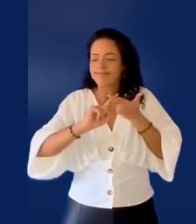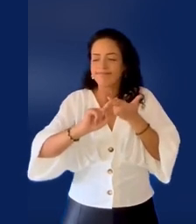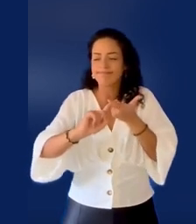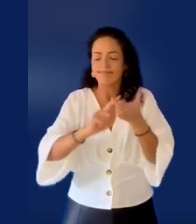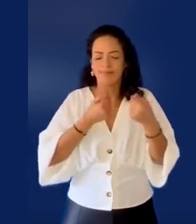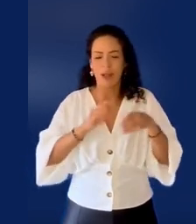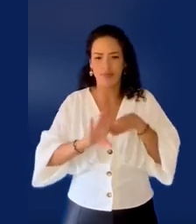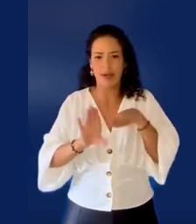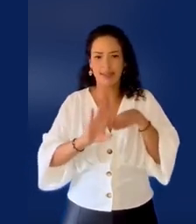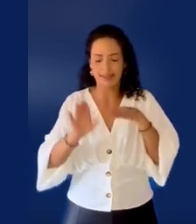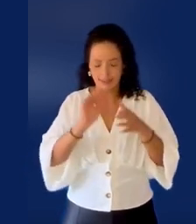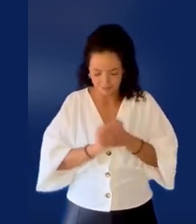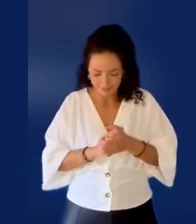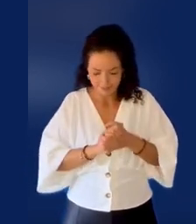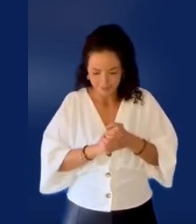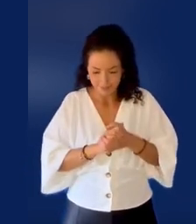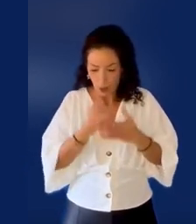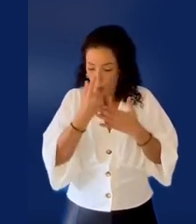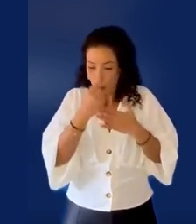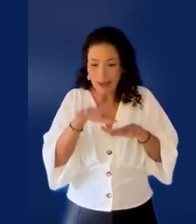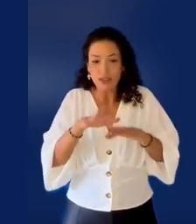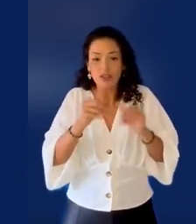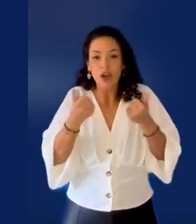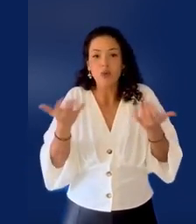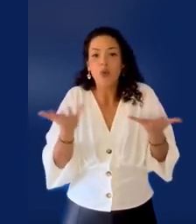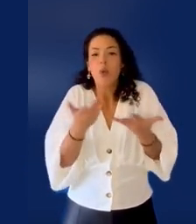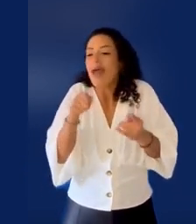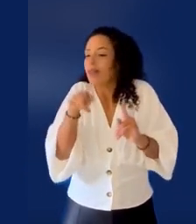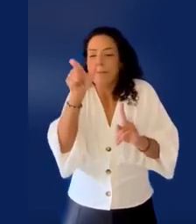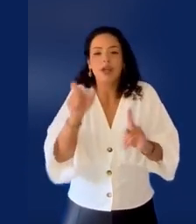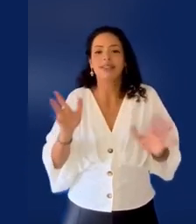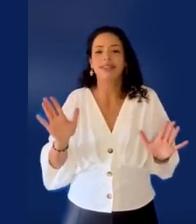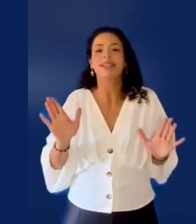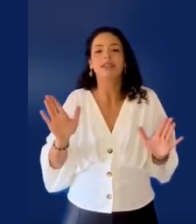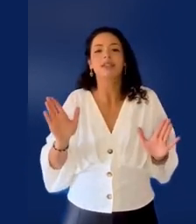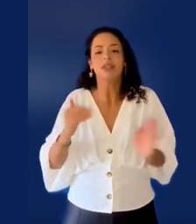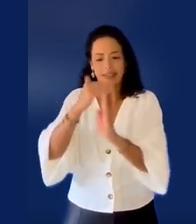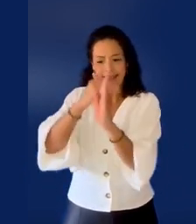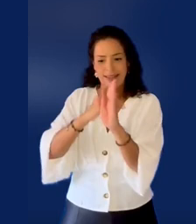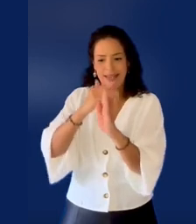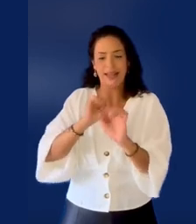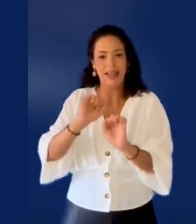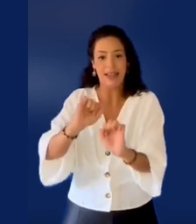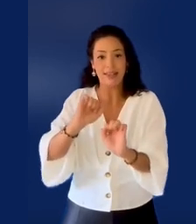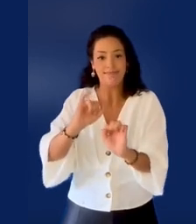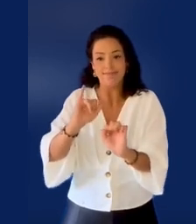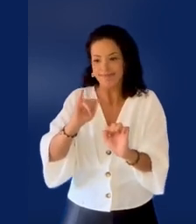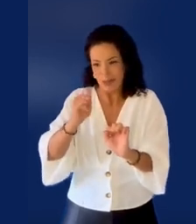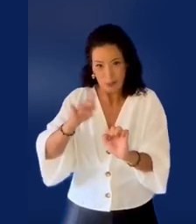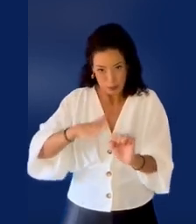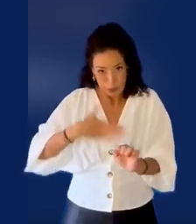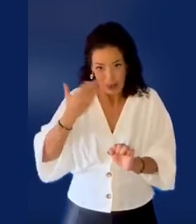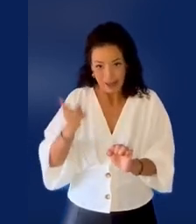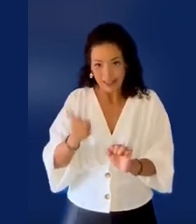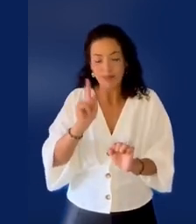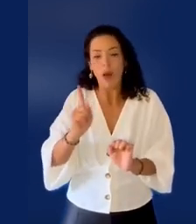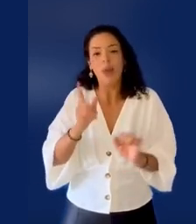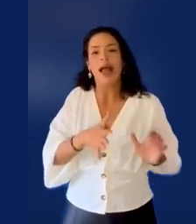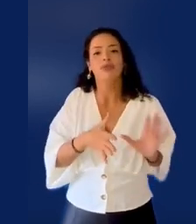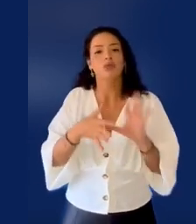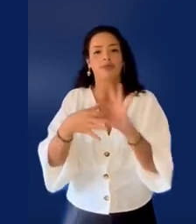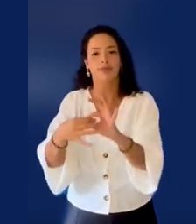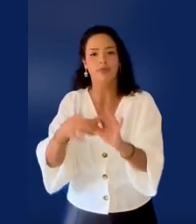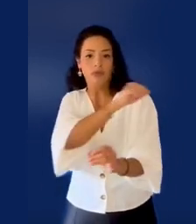since. We can only start from where people are, and no matter how undesirable a place it may be, we must join them there. As a